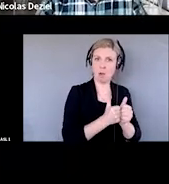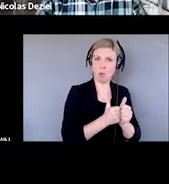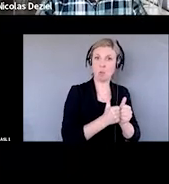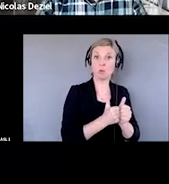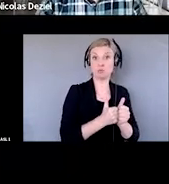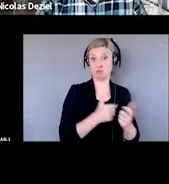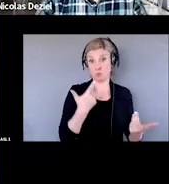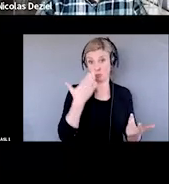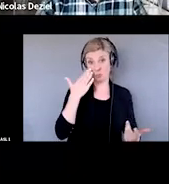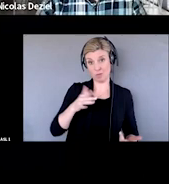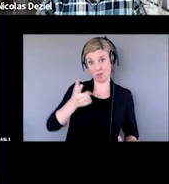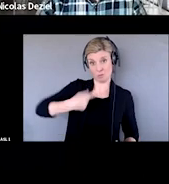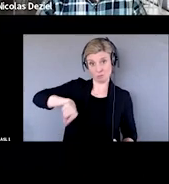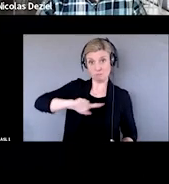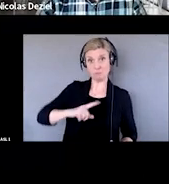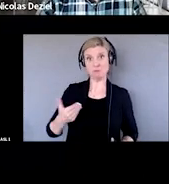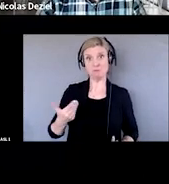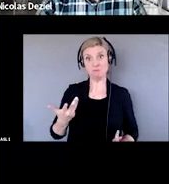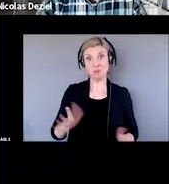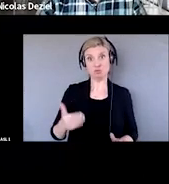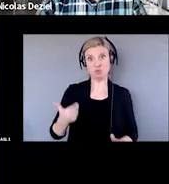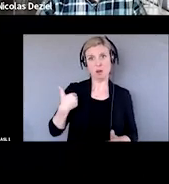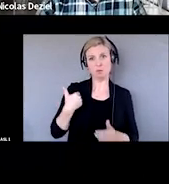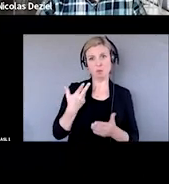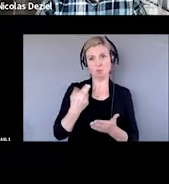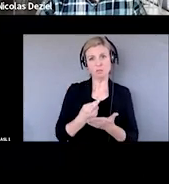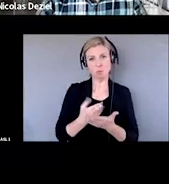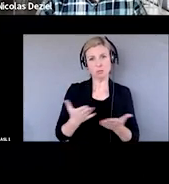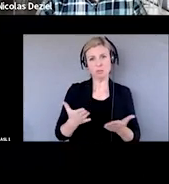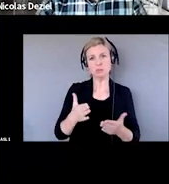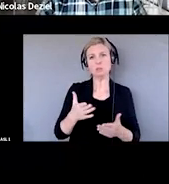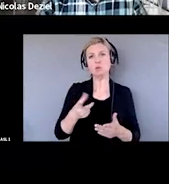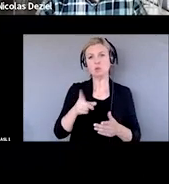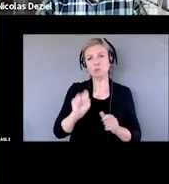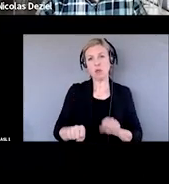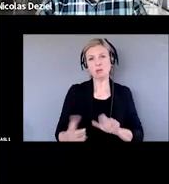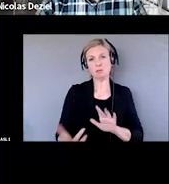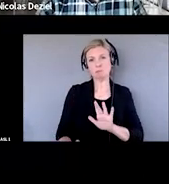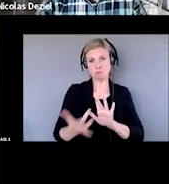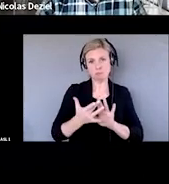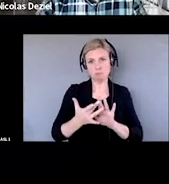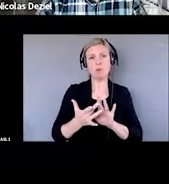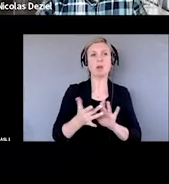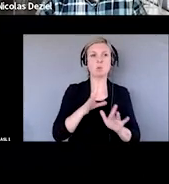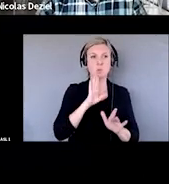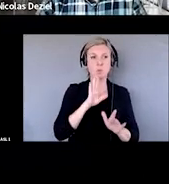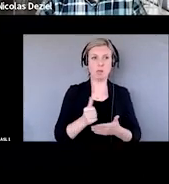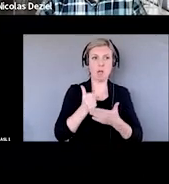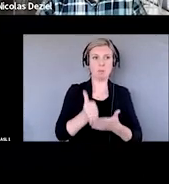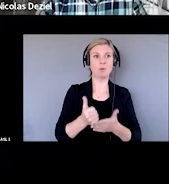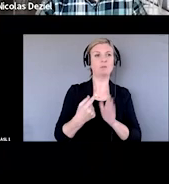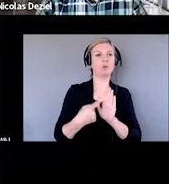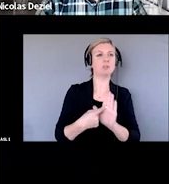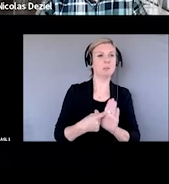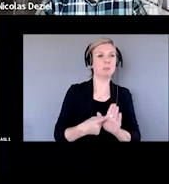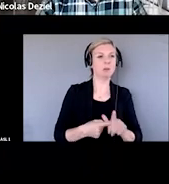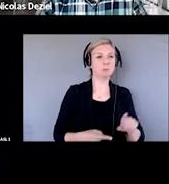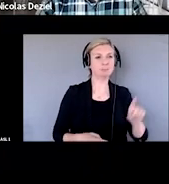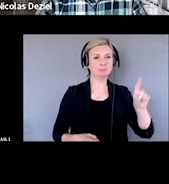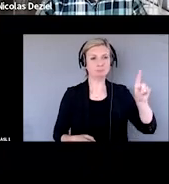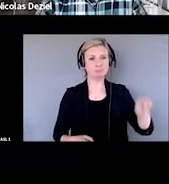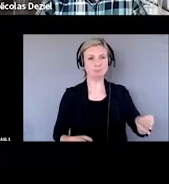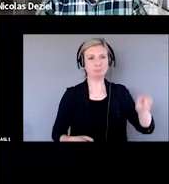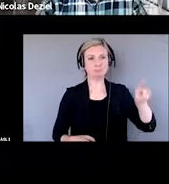help you strategize your IP assets. So the first one that you see top left corner on the slide is what we call the